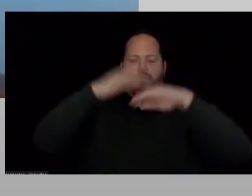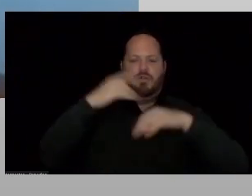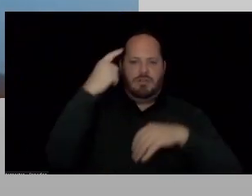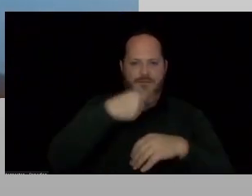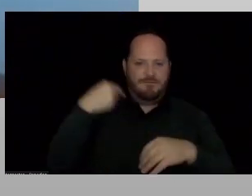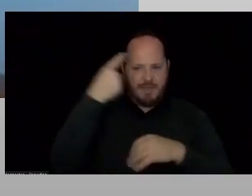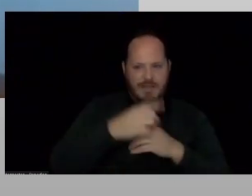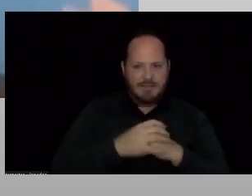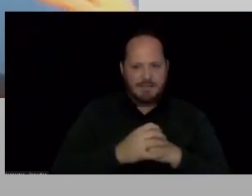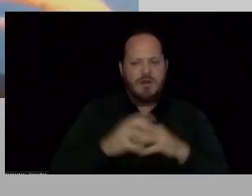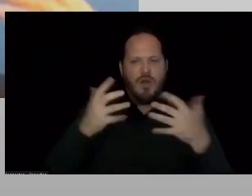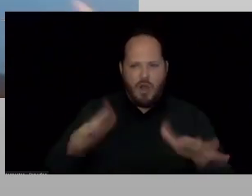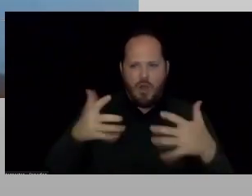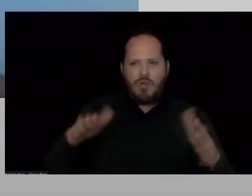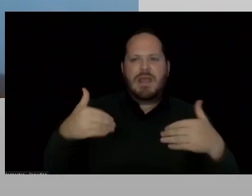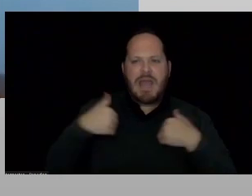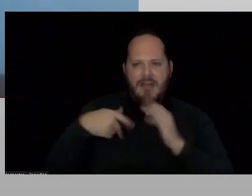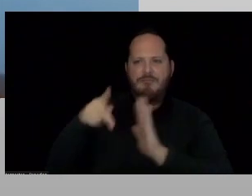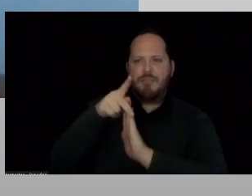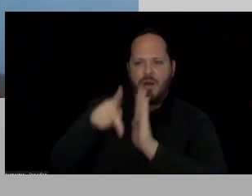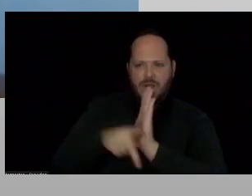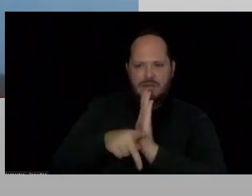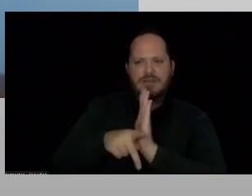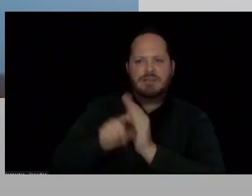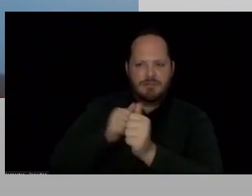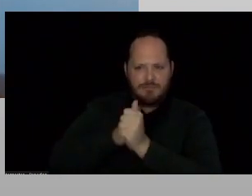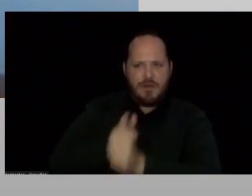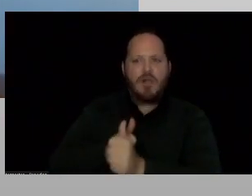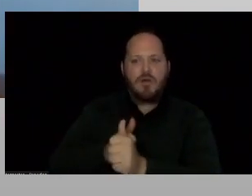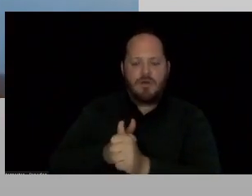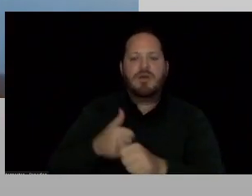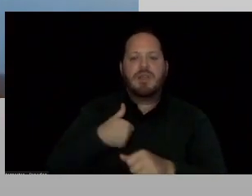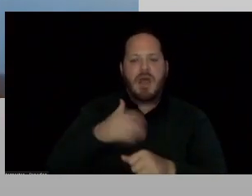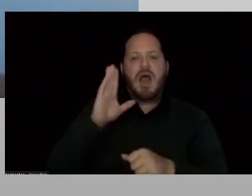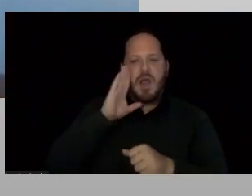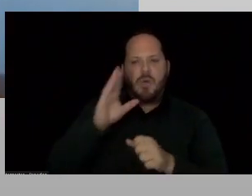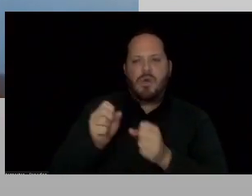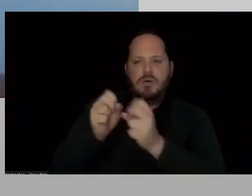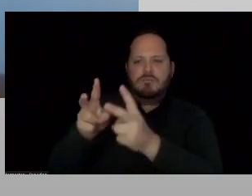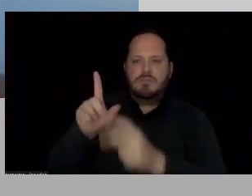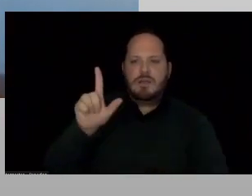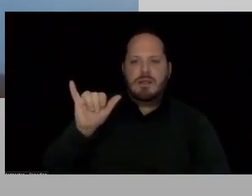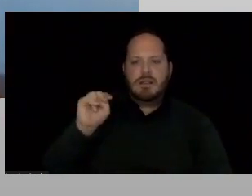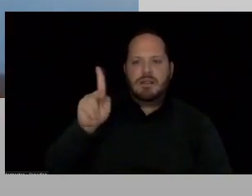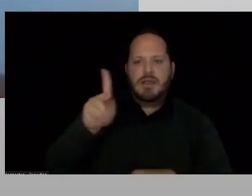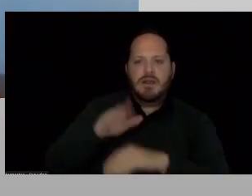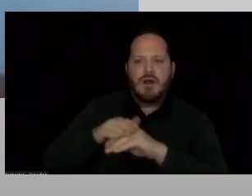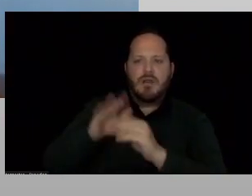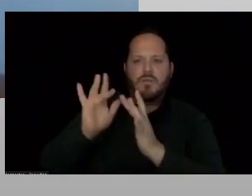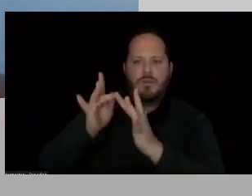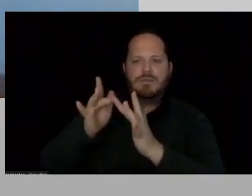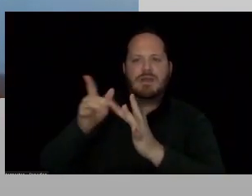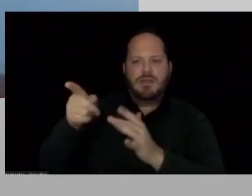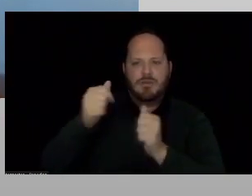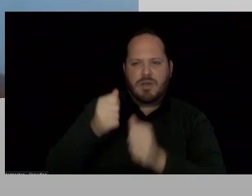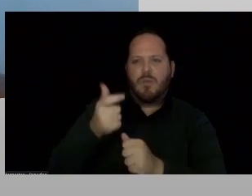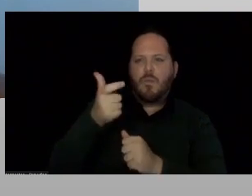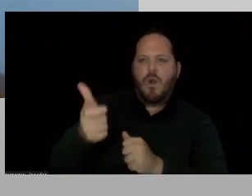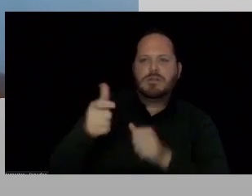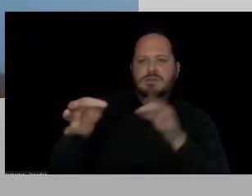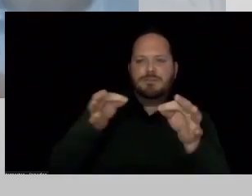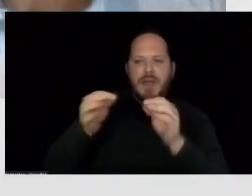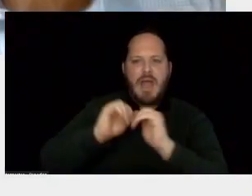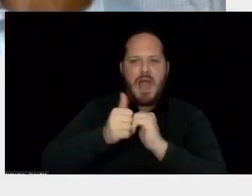are already established, and we will link to a video on our website that can tell you more about this. I'm going to turn it over to Jay